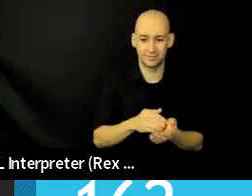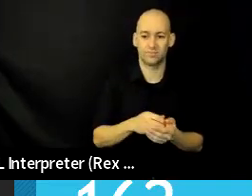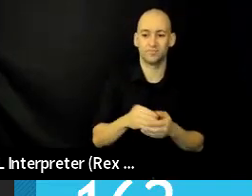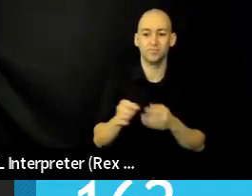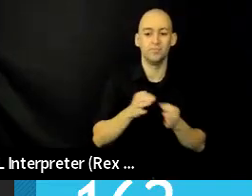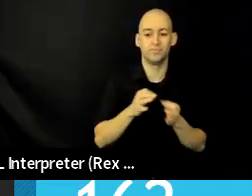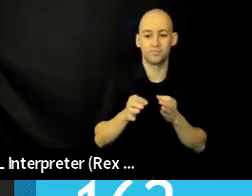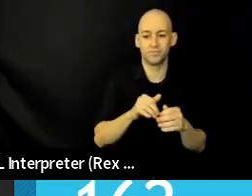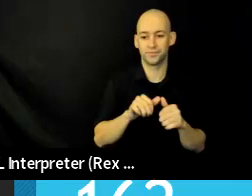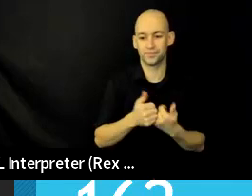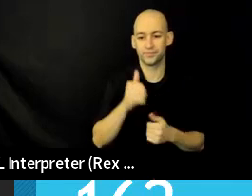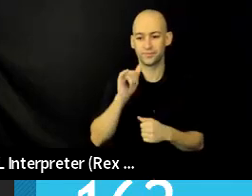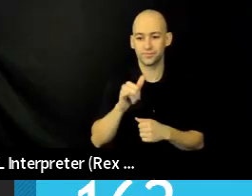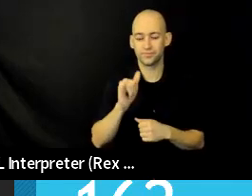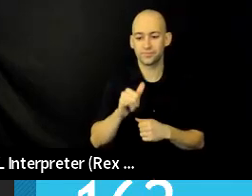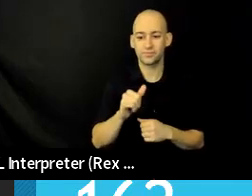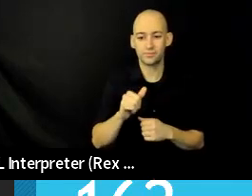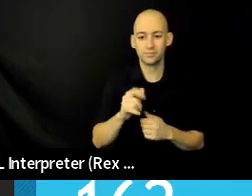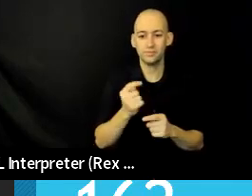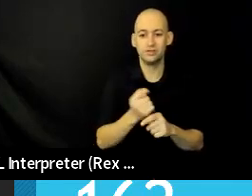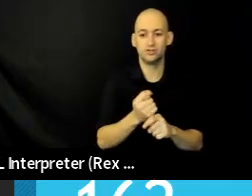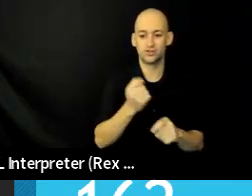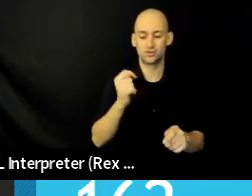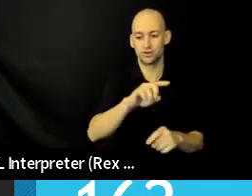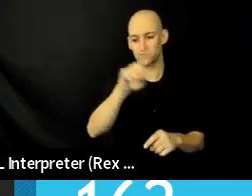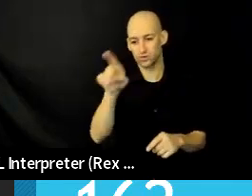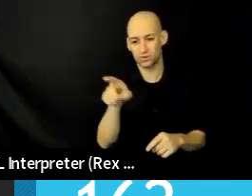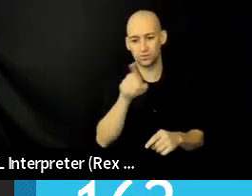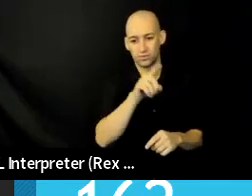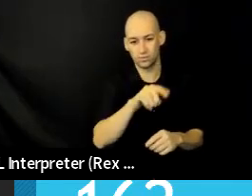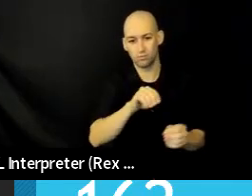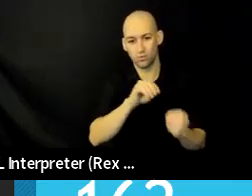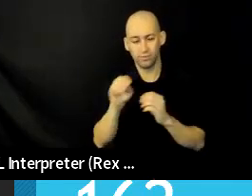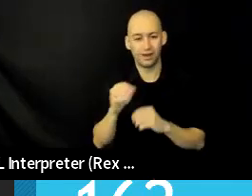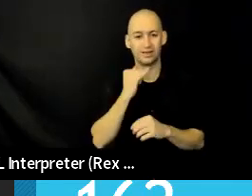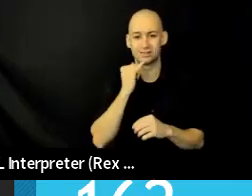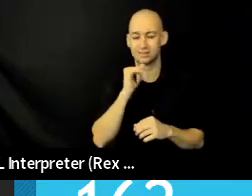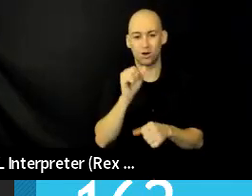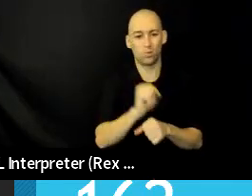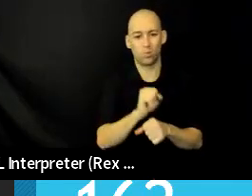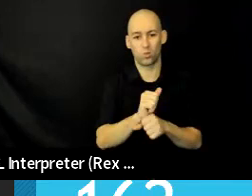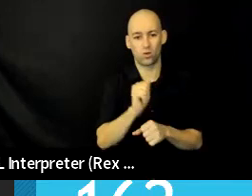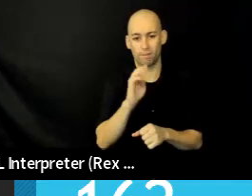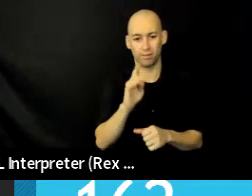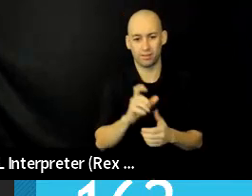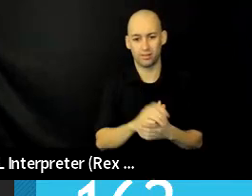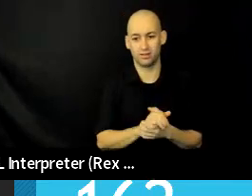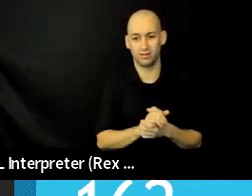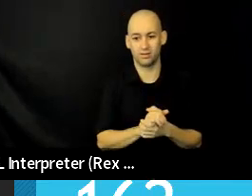how these truck turn movements are unworkable. The point here is,